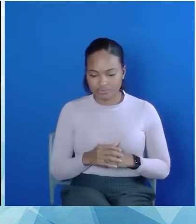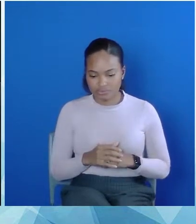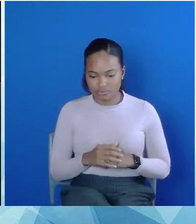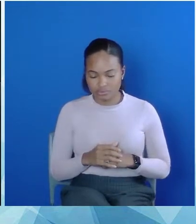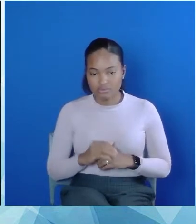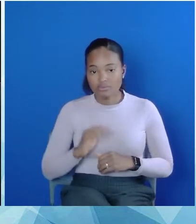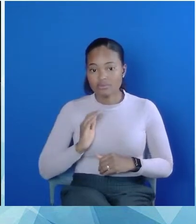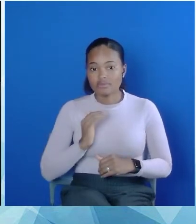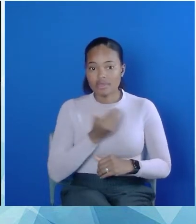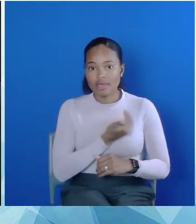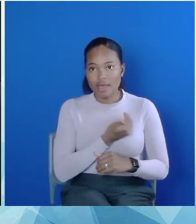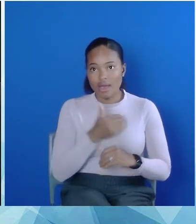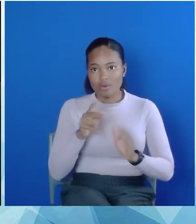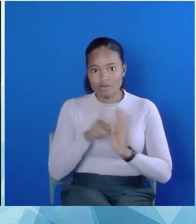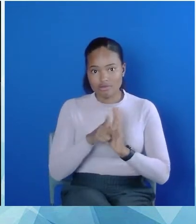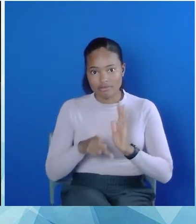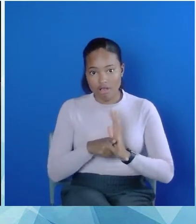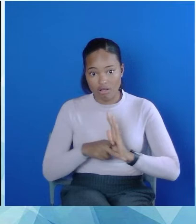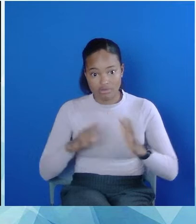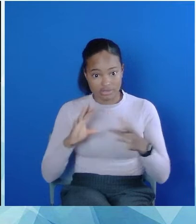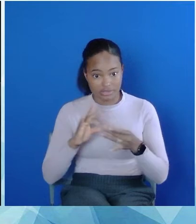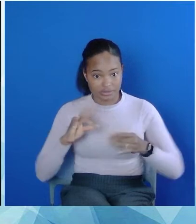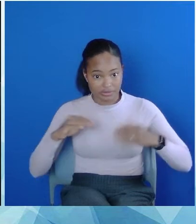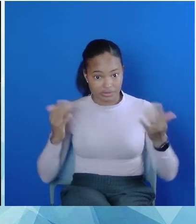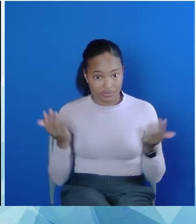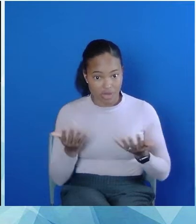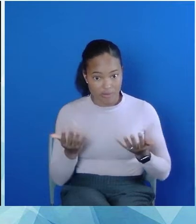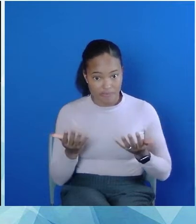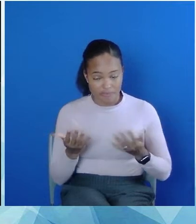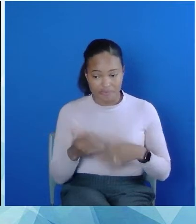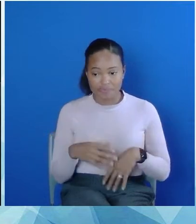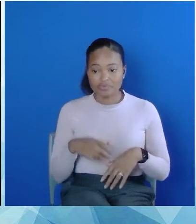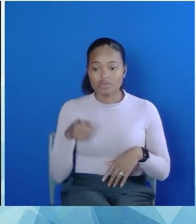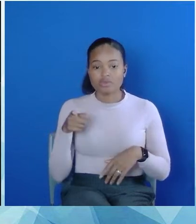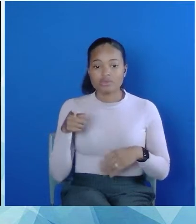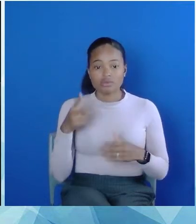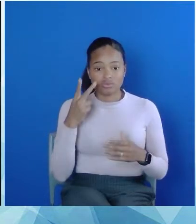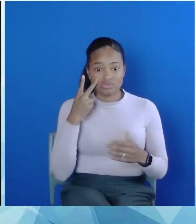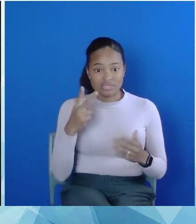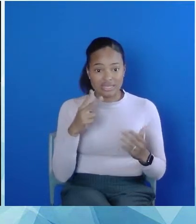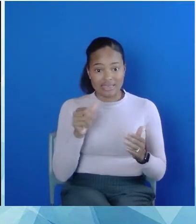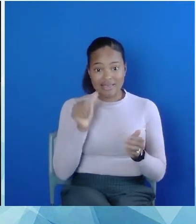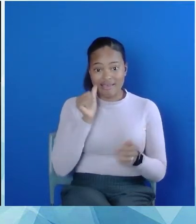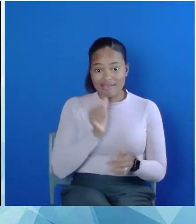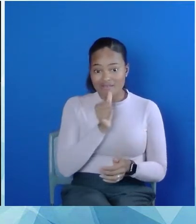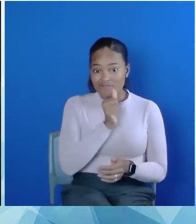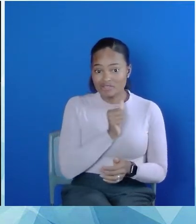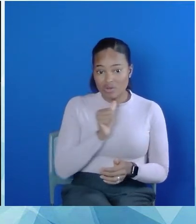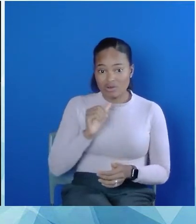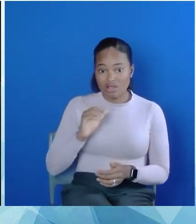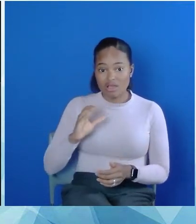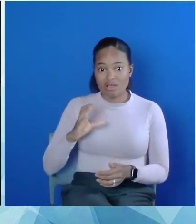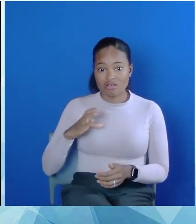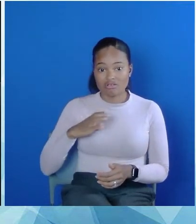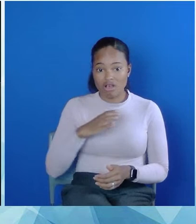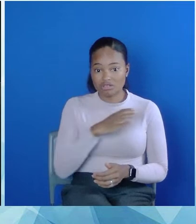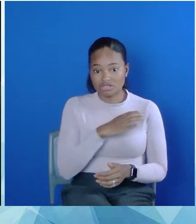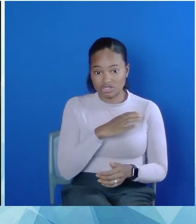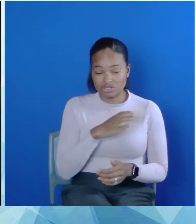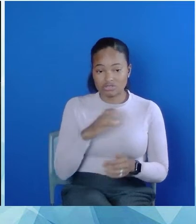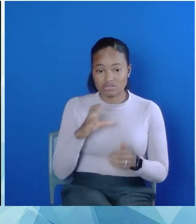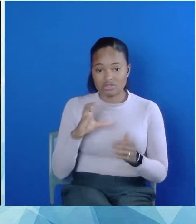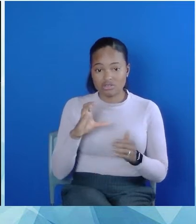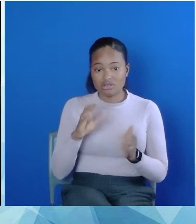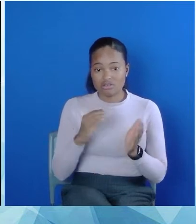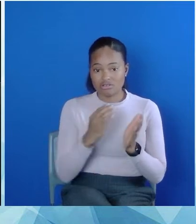Our policy says, when you look at the Arizona Constitution and you look at the Arizona